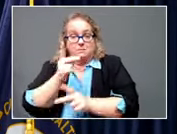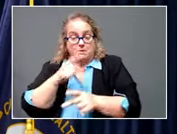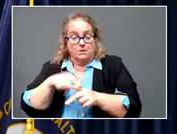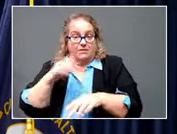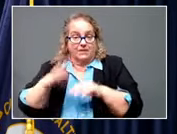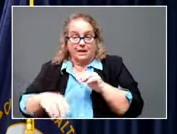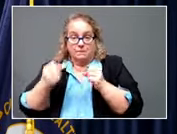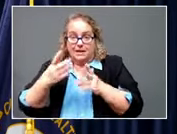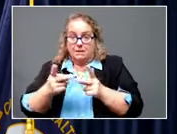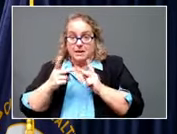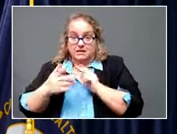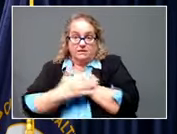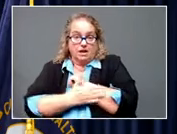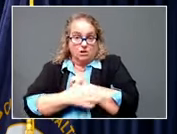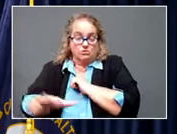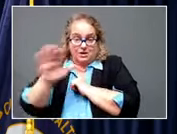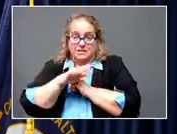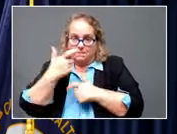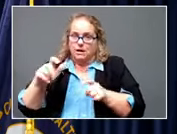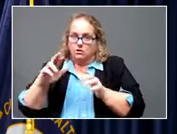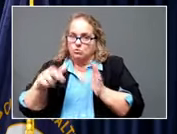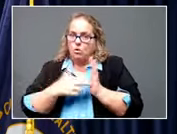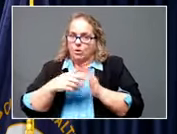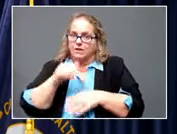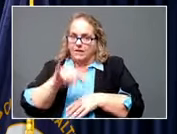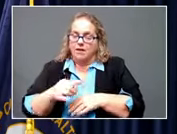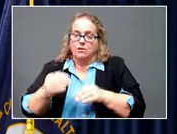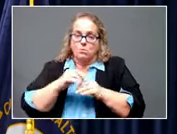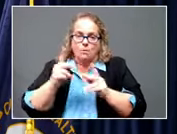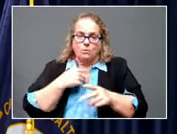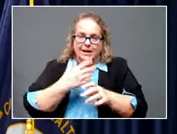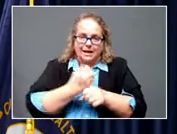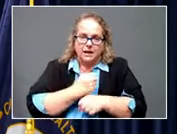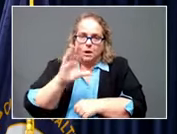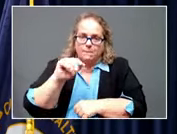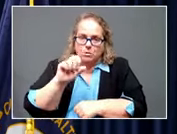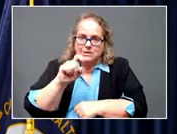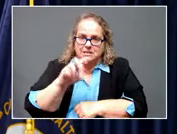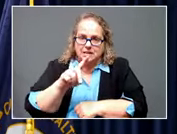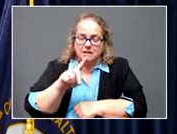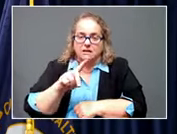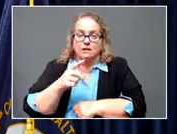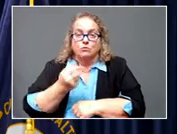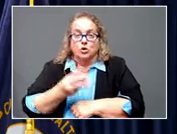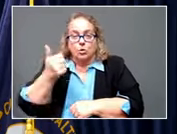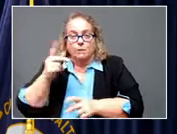a big role in that. The more people we get boosted, the fewer people get any form of COVID and the fewer people who are